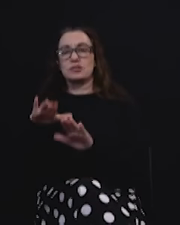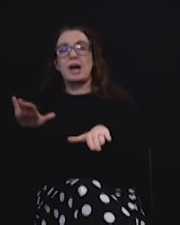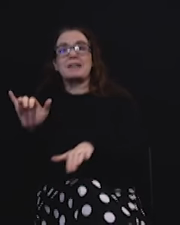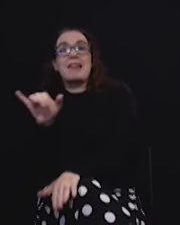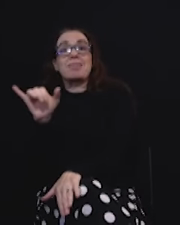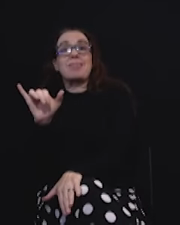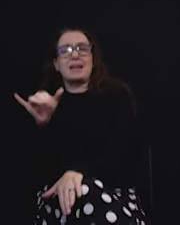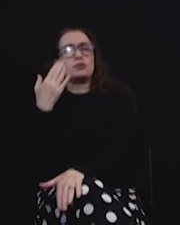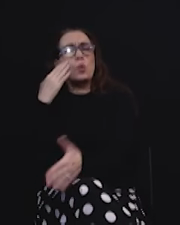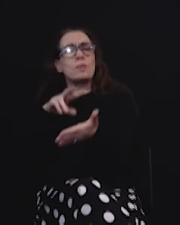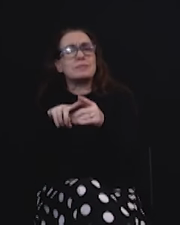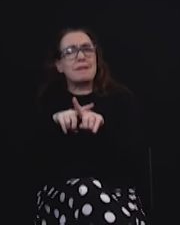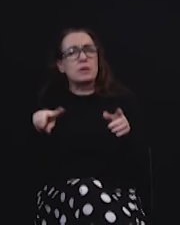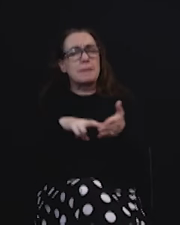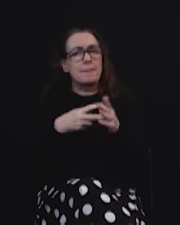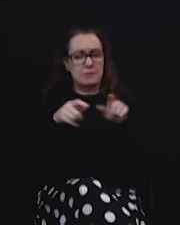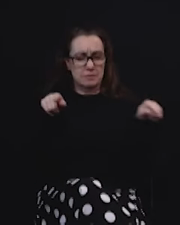you know the difference?